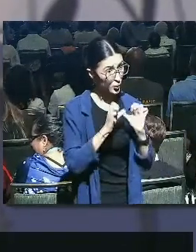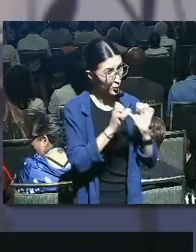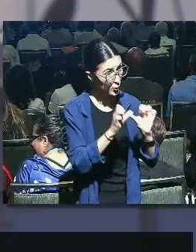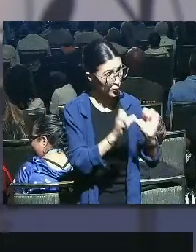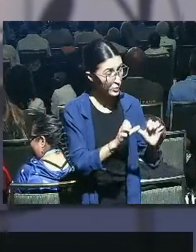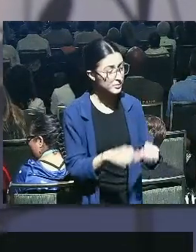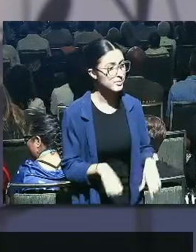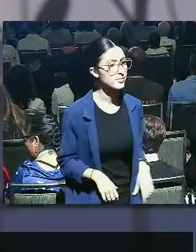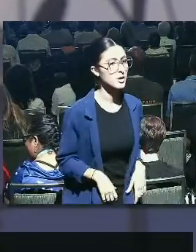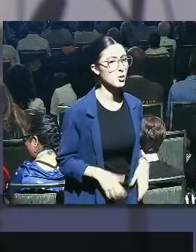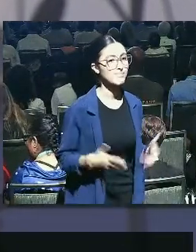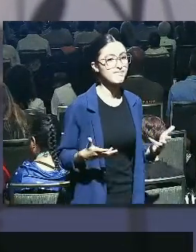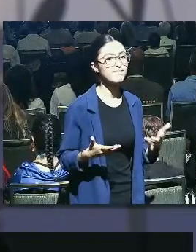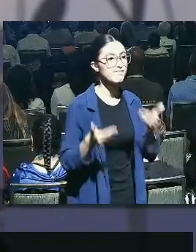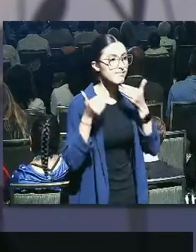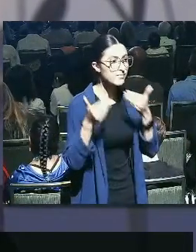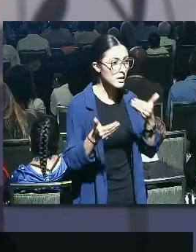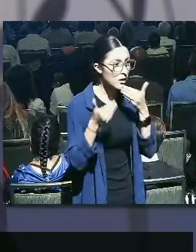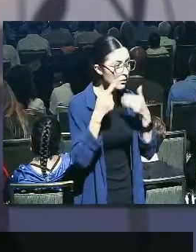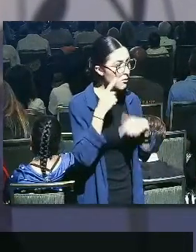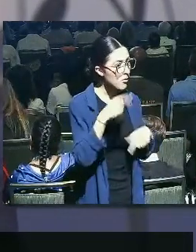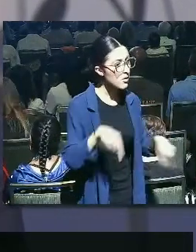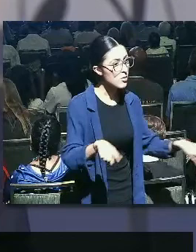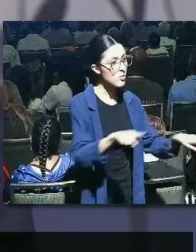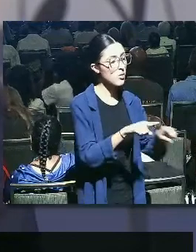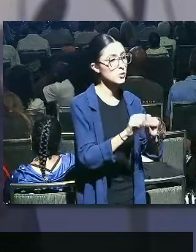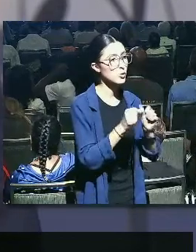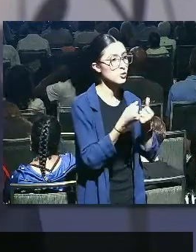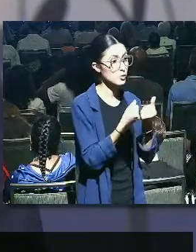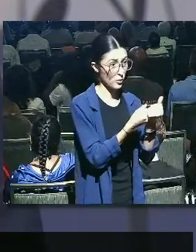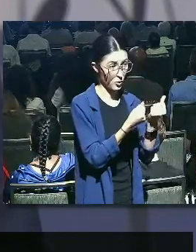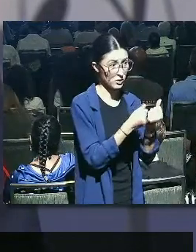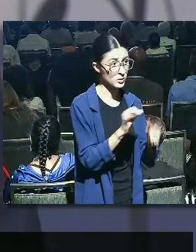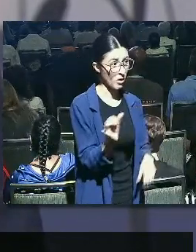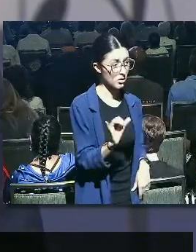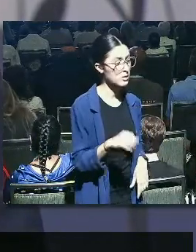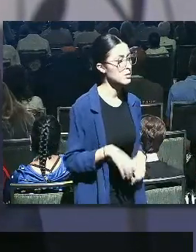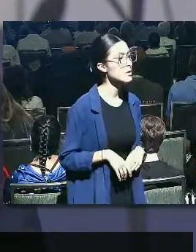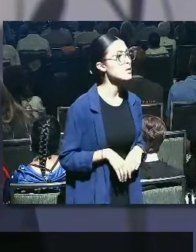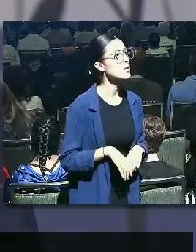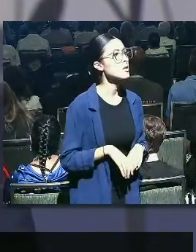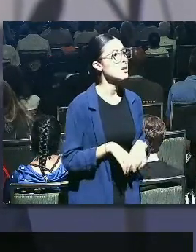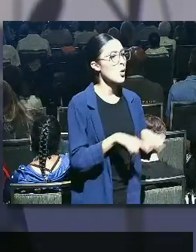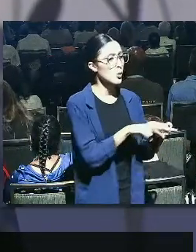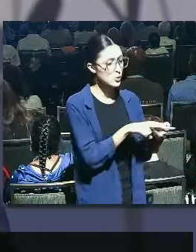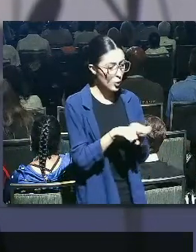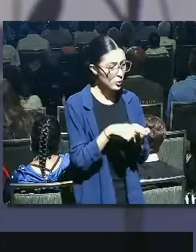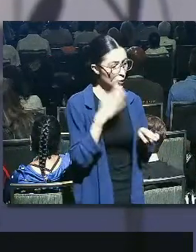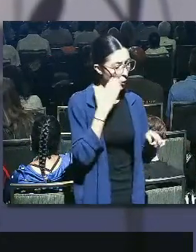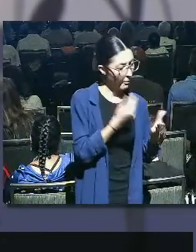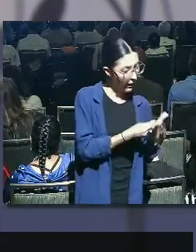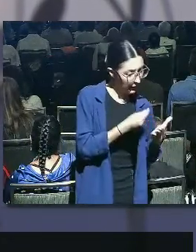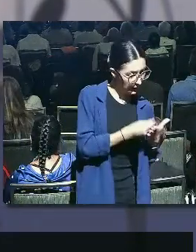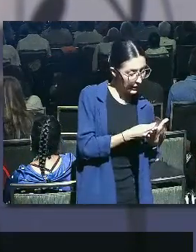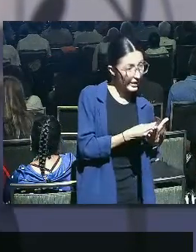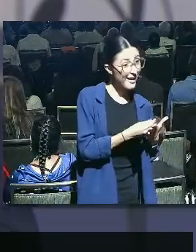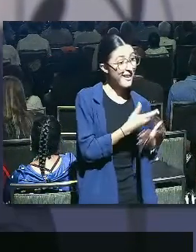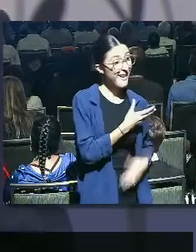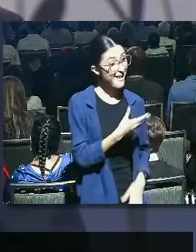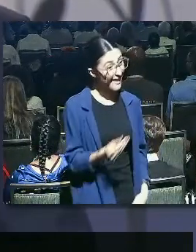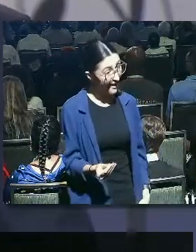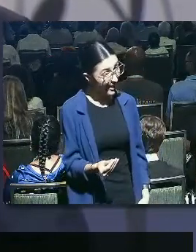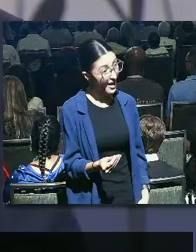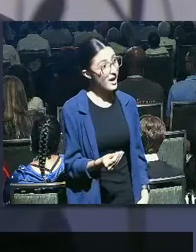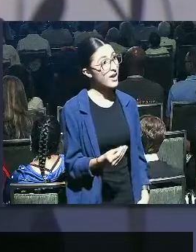psychosocial support, and in addition to the money and the hearts of the disciples in